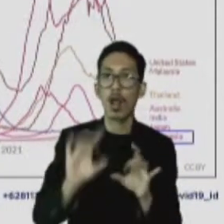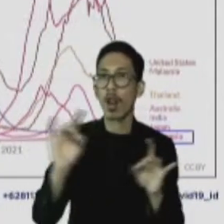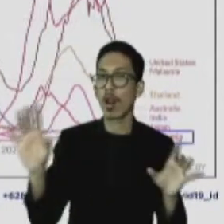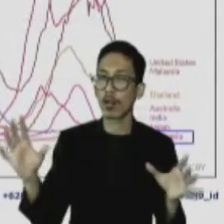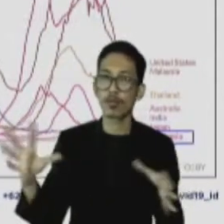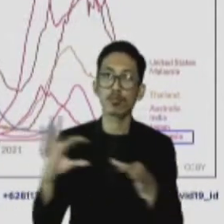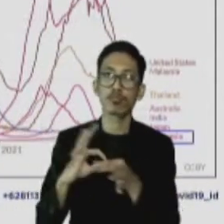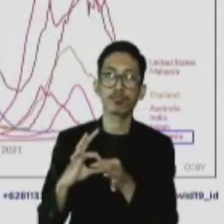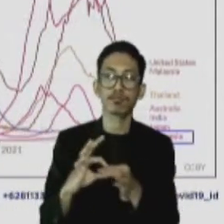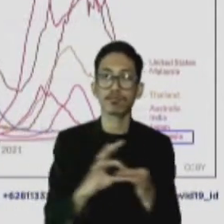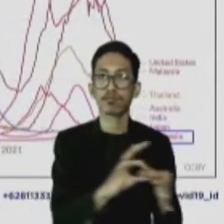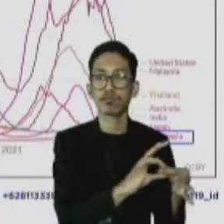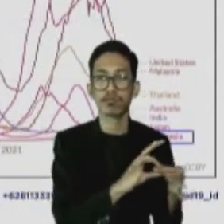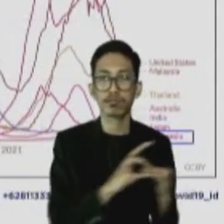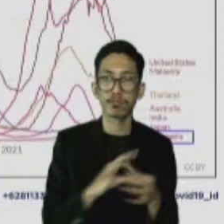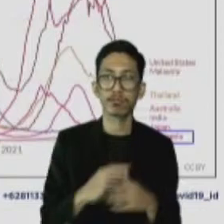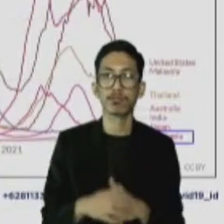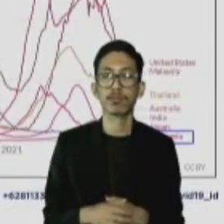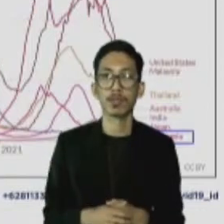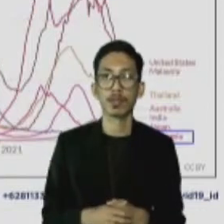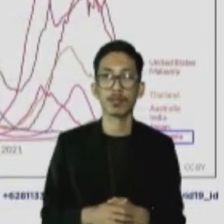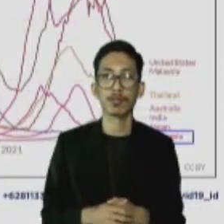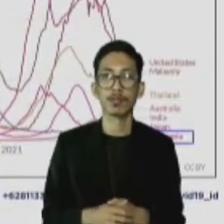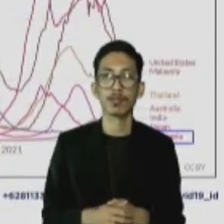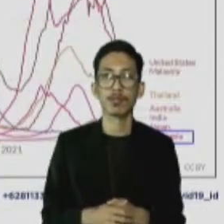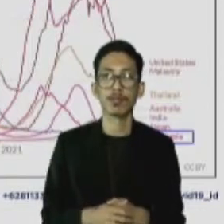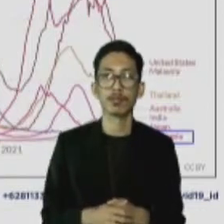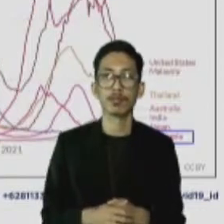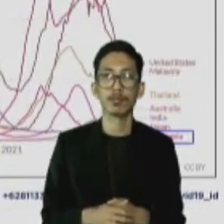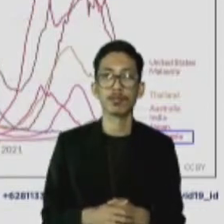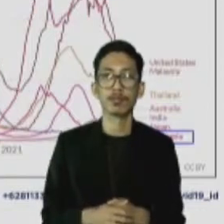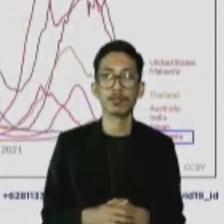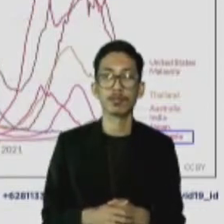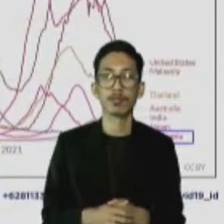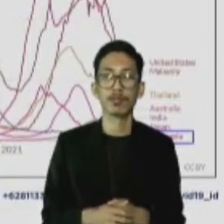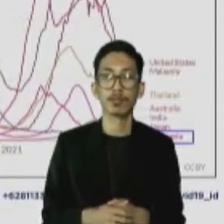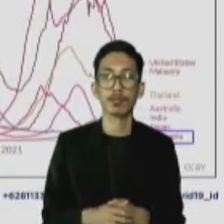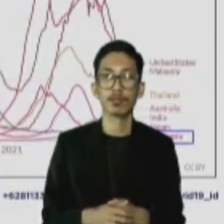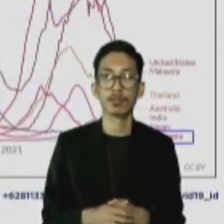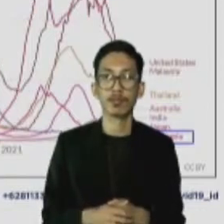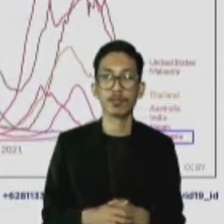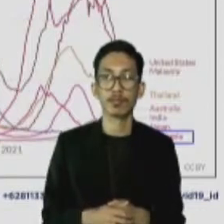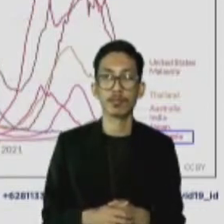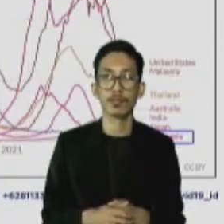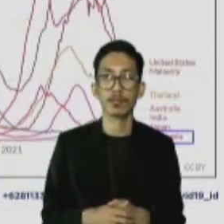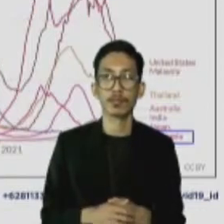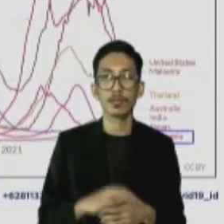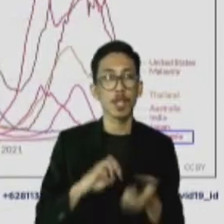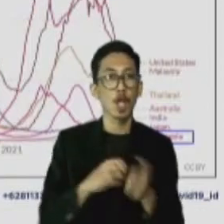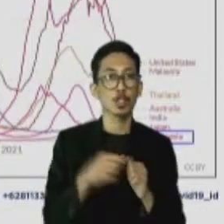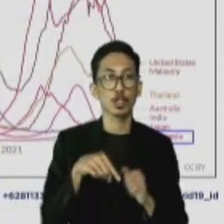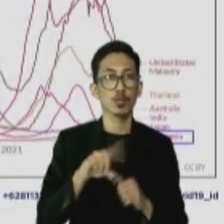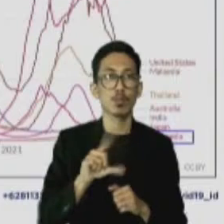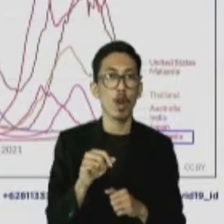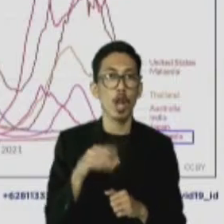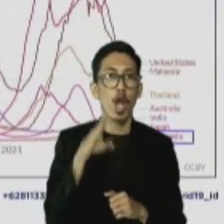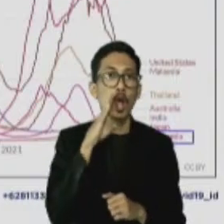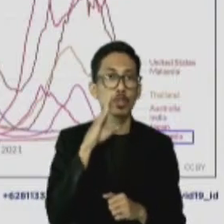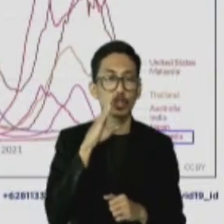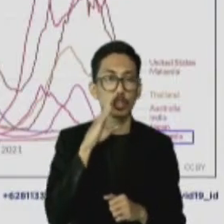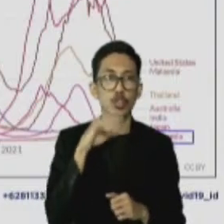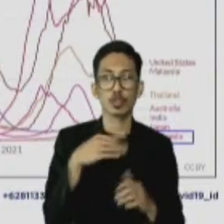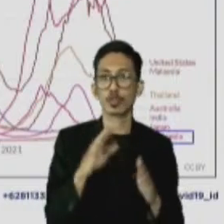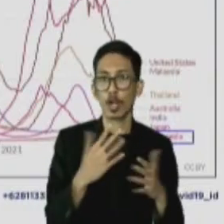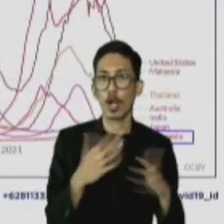the world is currently experiencing a decline from the third peak in cases in August. And several countries,